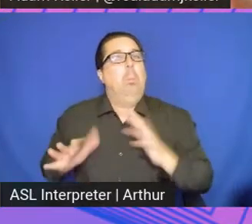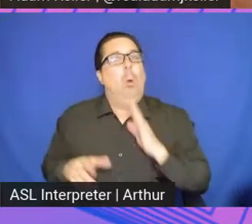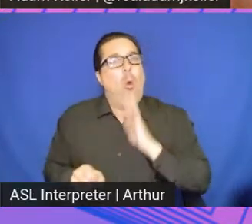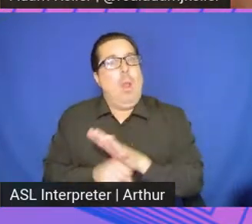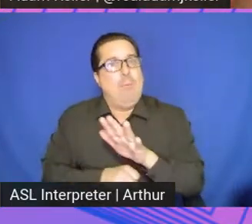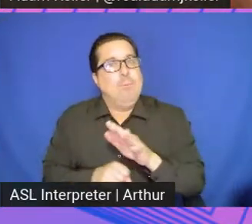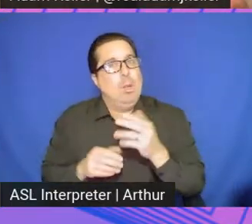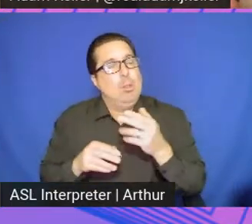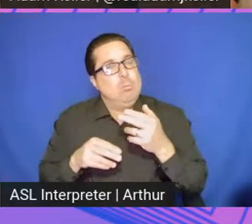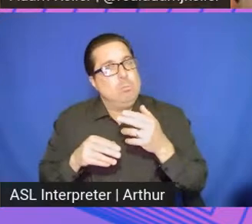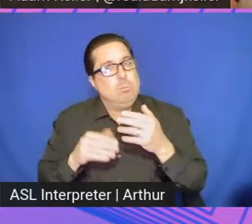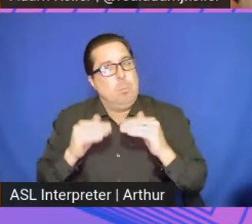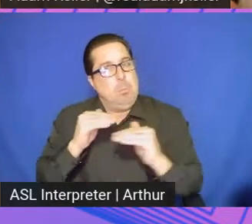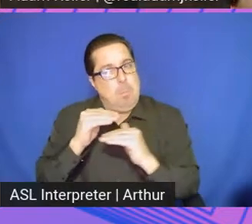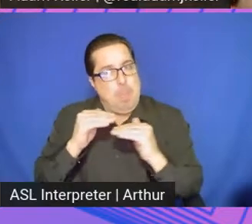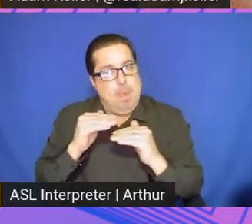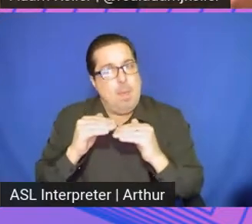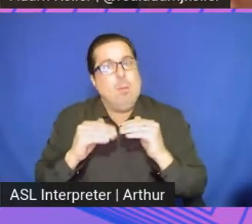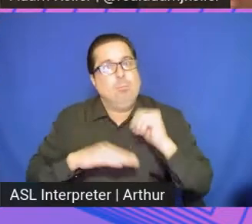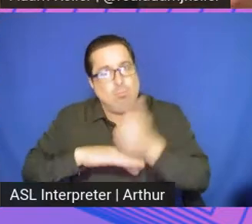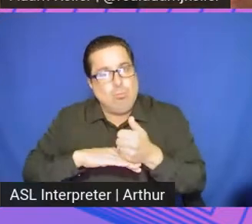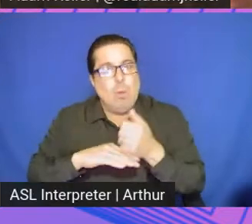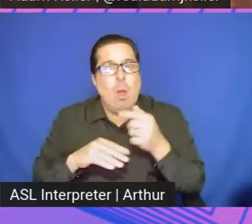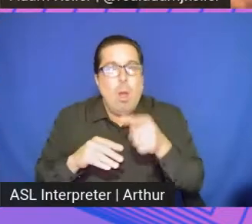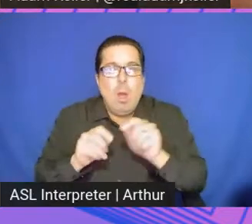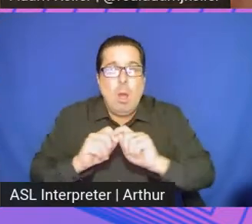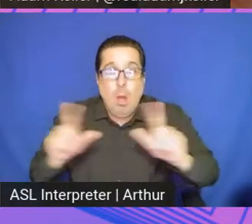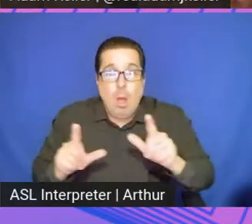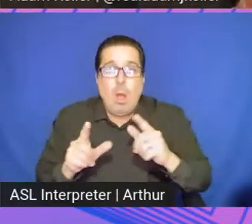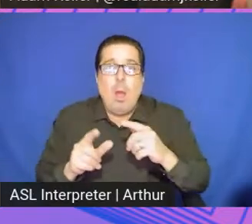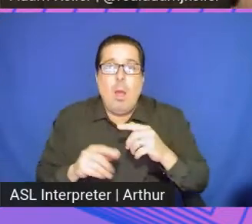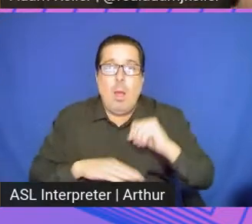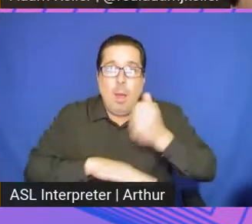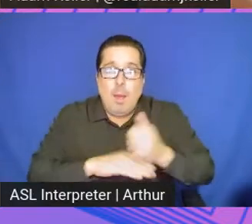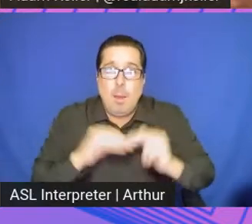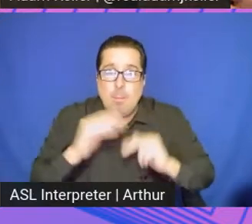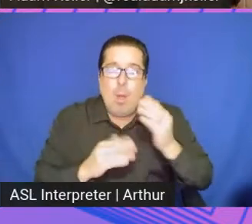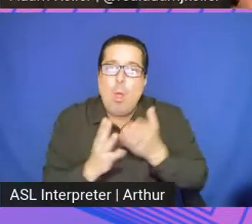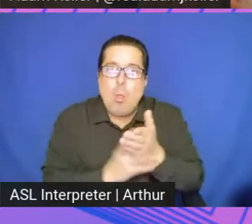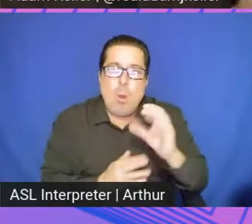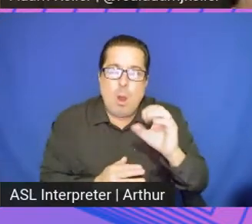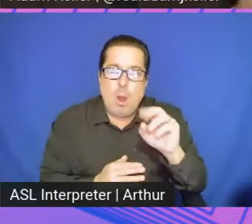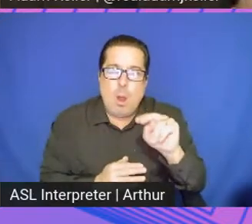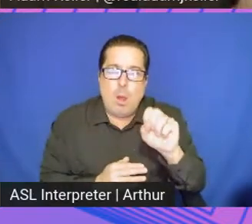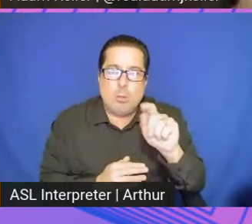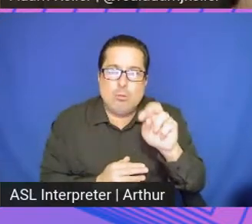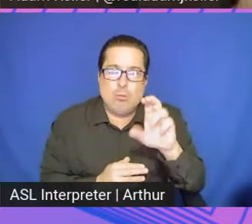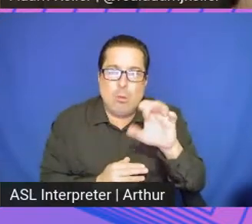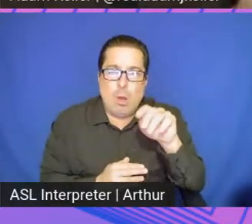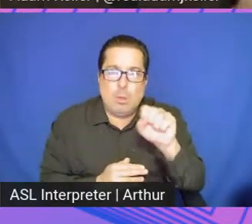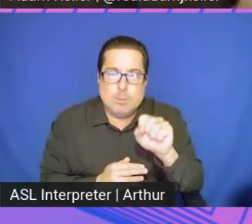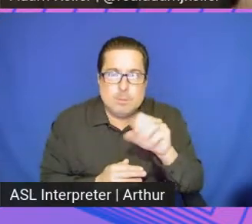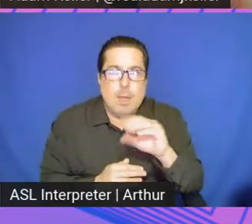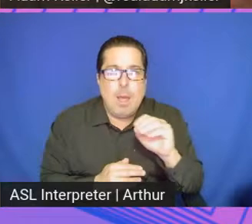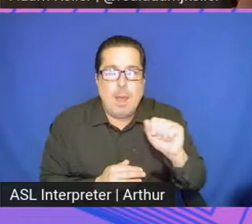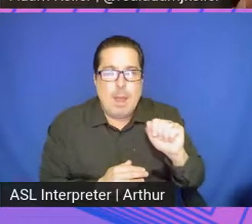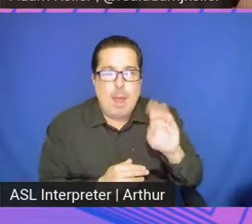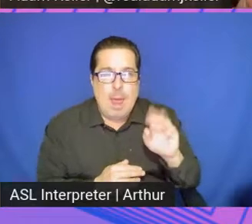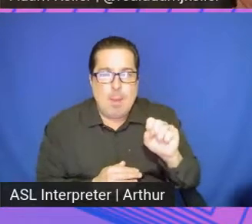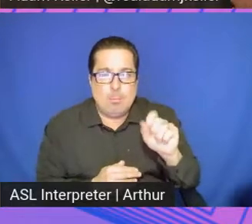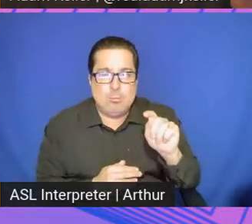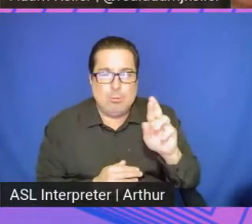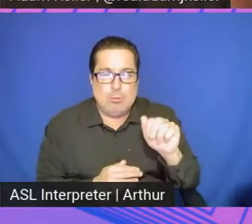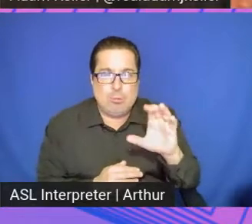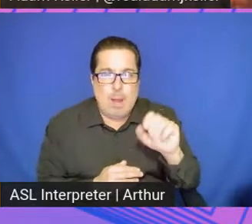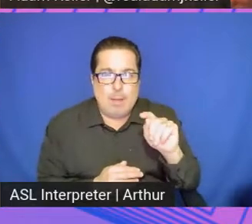in through what are called constructs. So these are built through abstractions, and we'll talk through some of these in a bit, but they always start